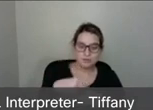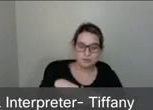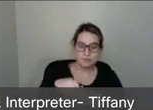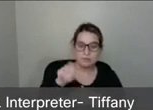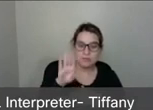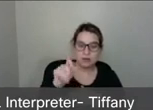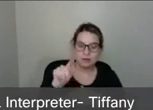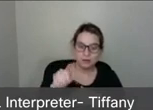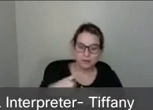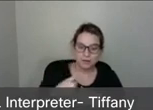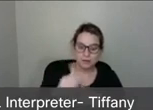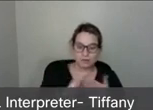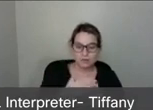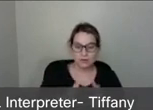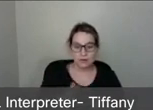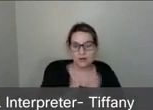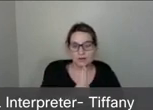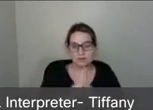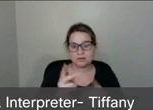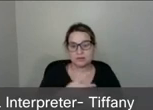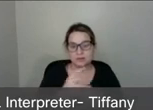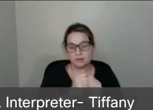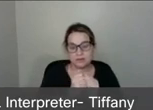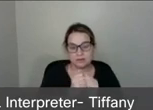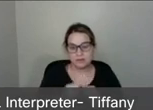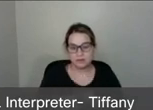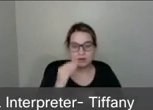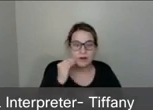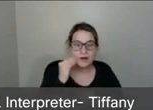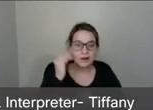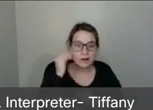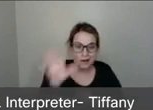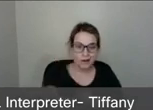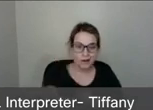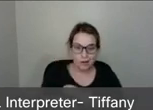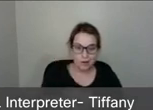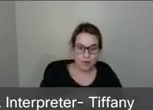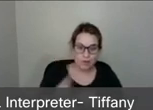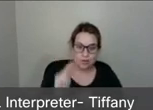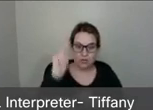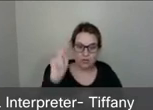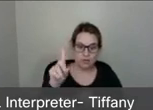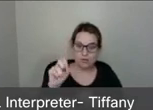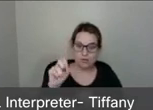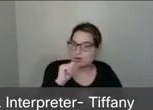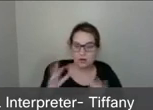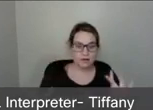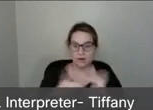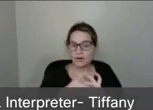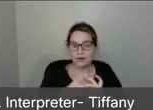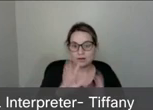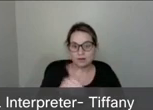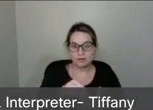together. This would also mean that neighborhood north of the 101, which did not want to be connected to Central